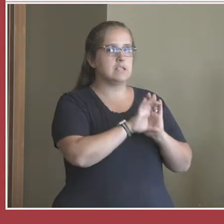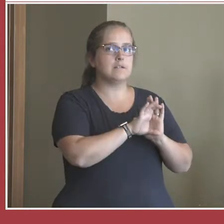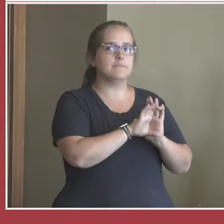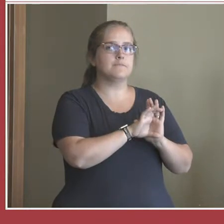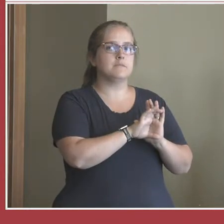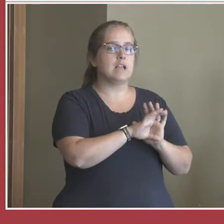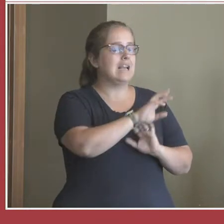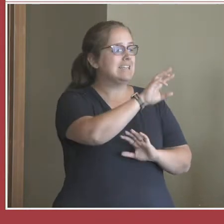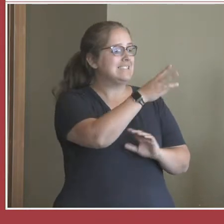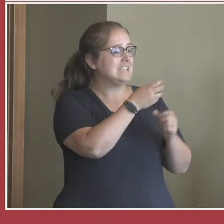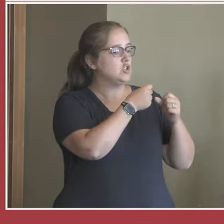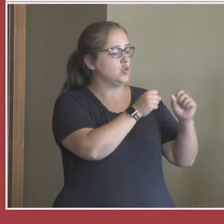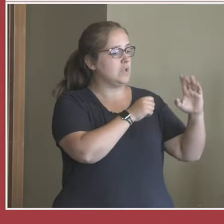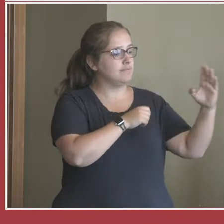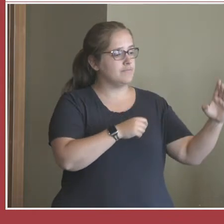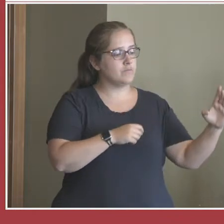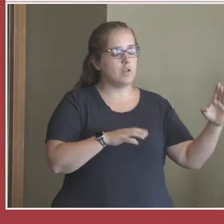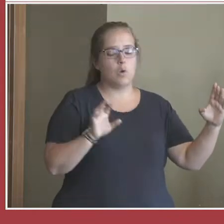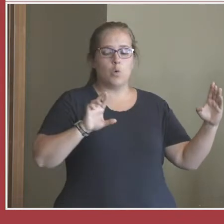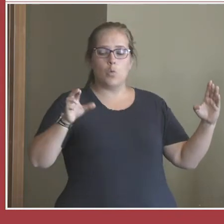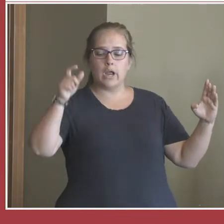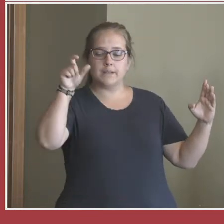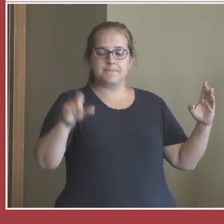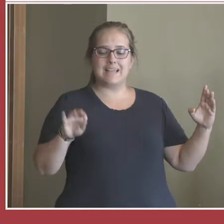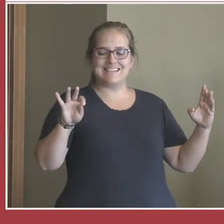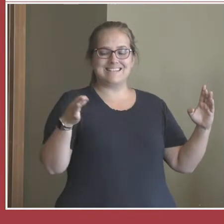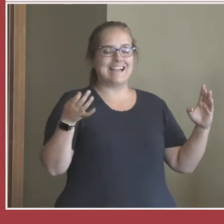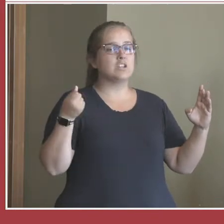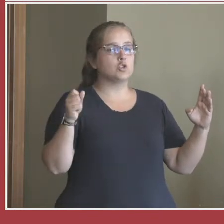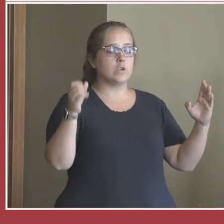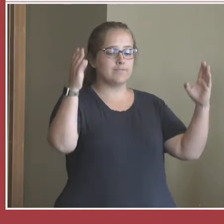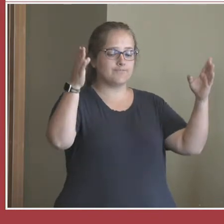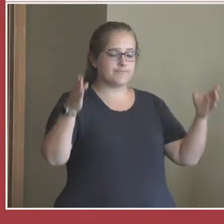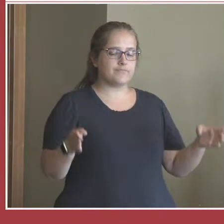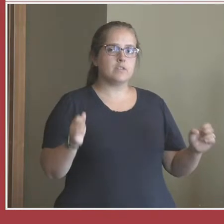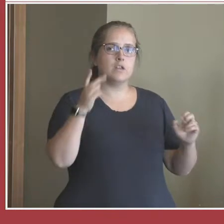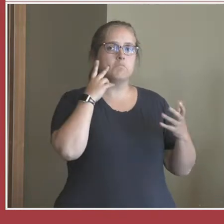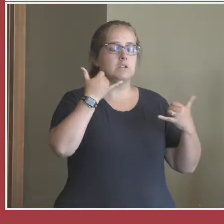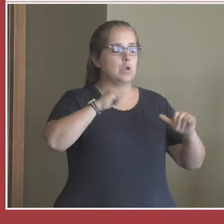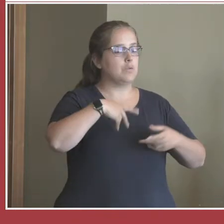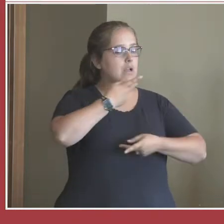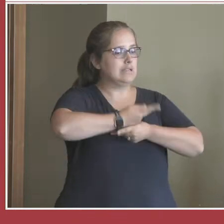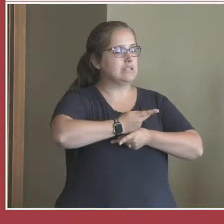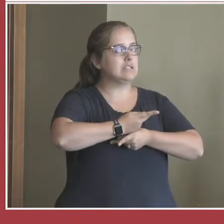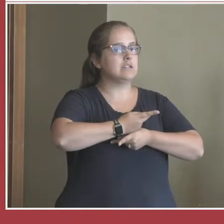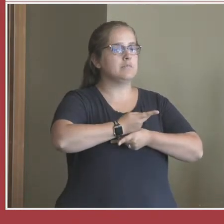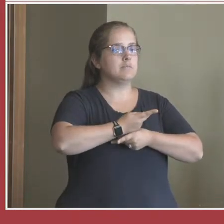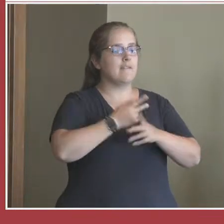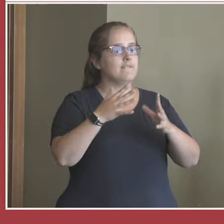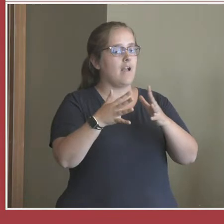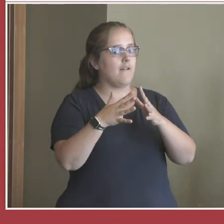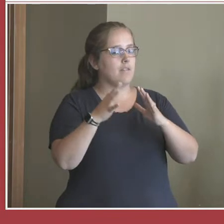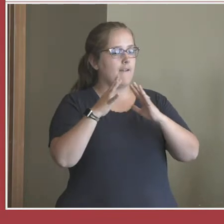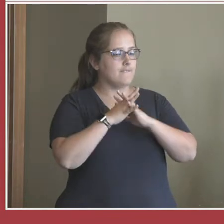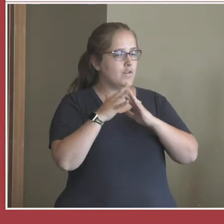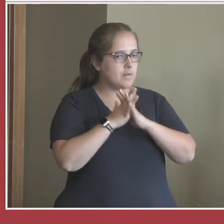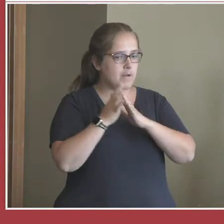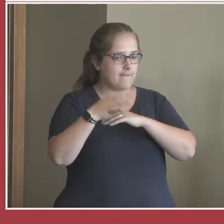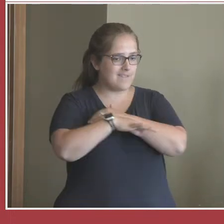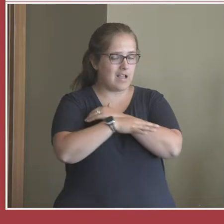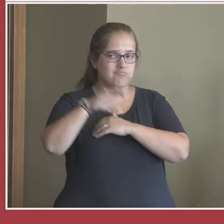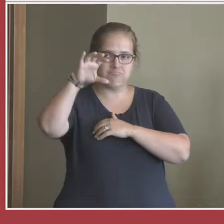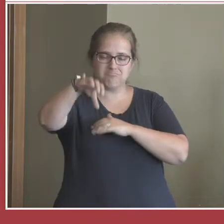is 6th Street, and on the very far right is 9th Street. So as you can see, we're still retaining the football field is in its